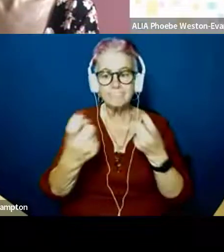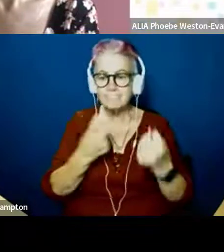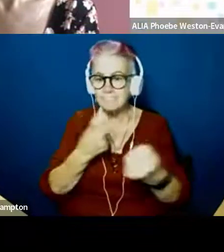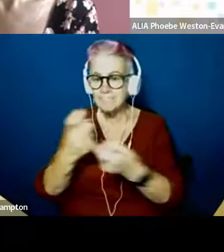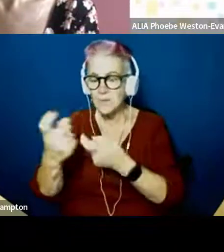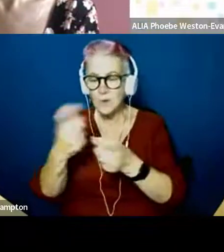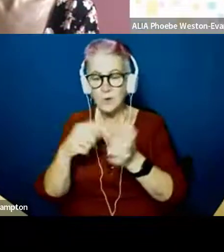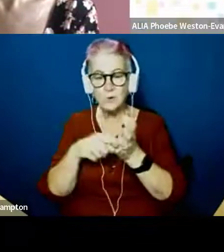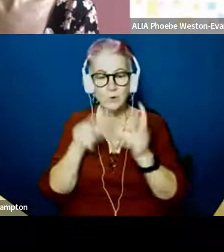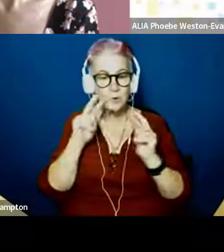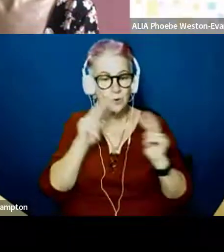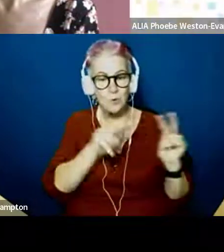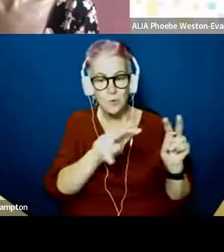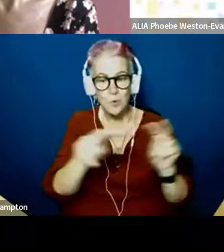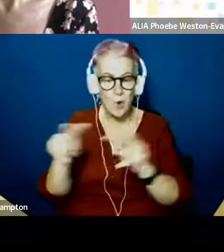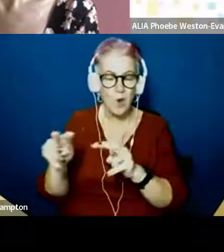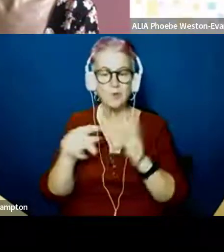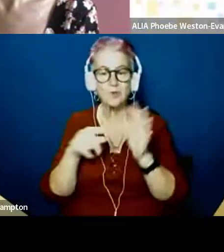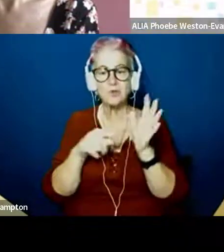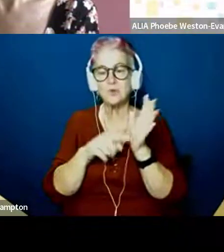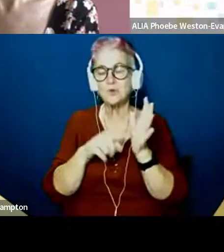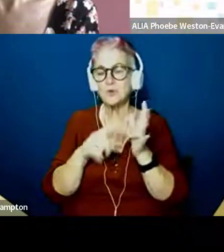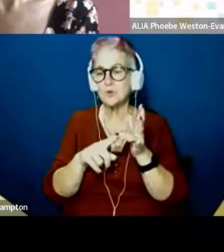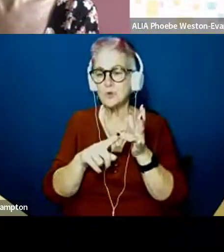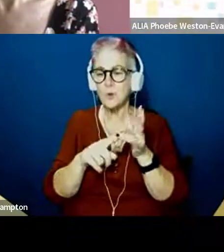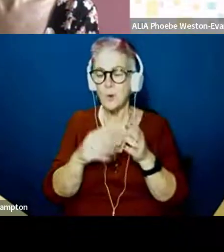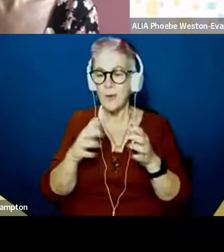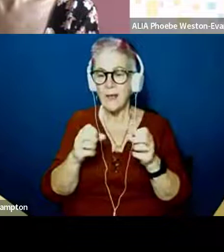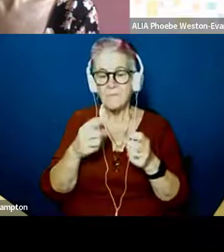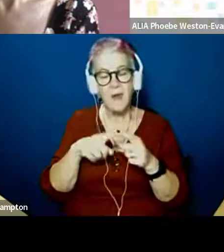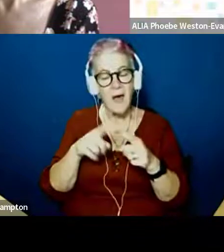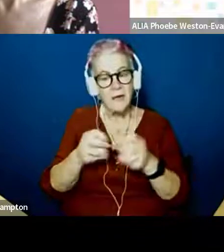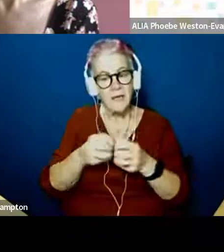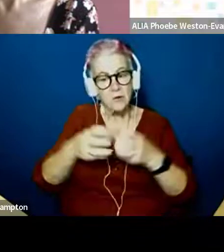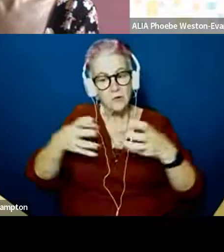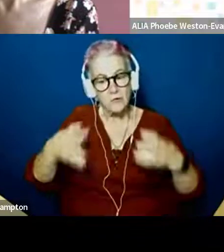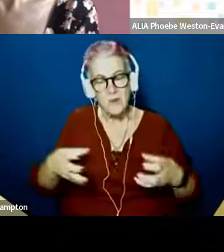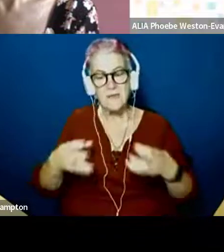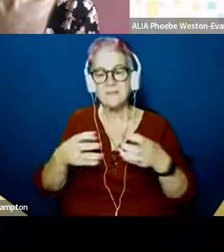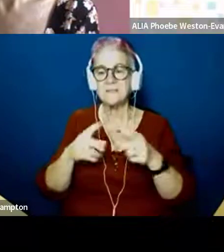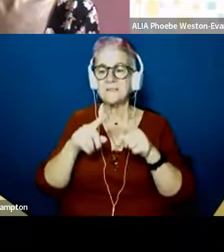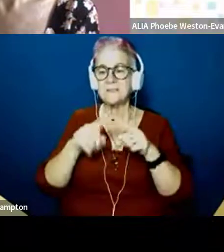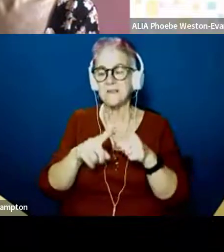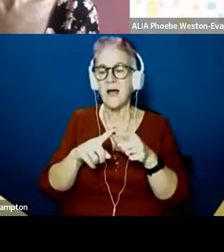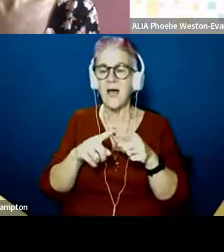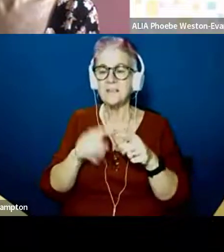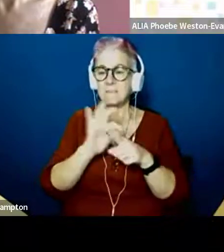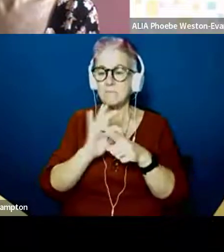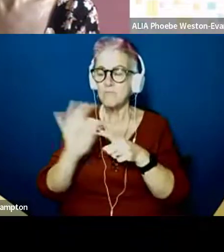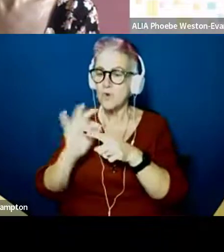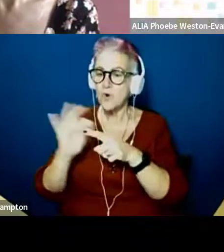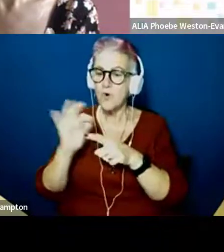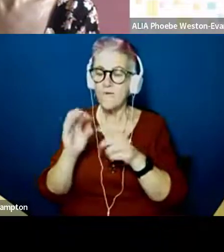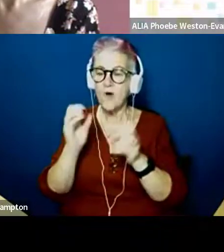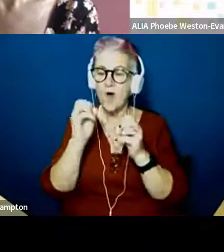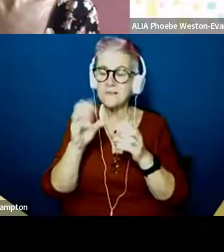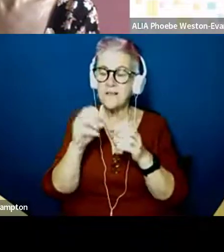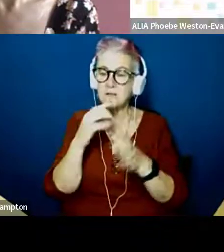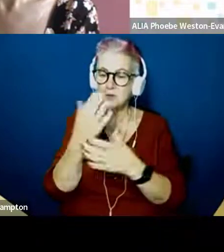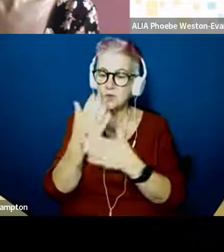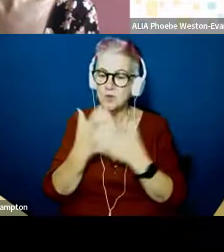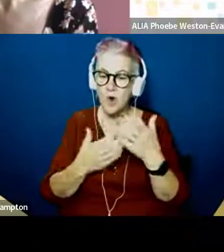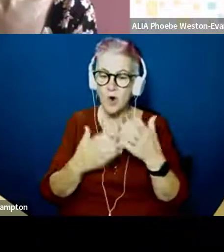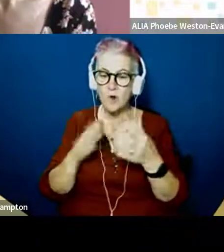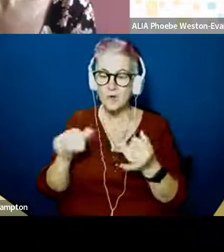effort to increase and improve Auslan Storytime sessions and deaf services in general through